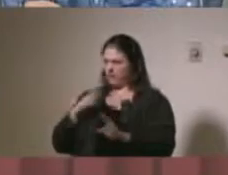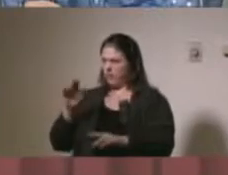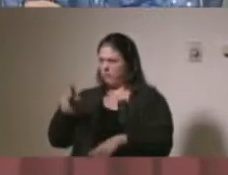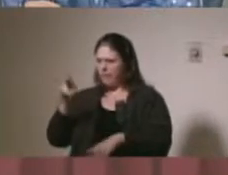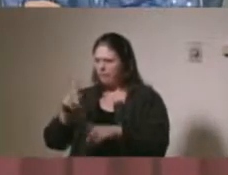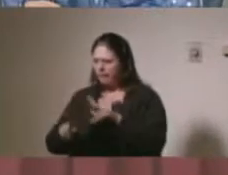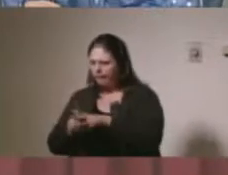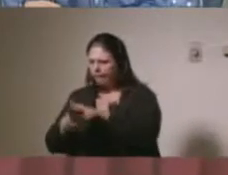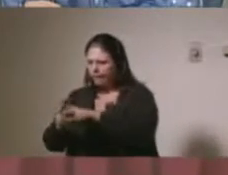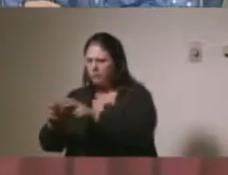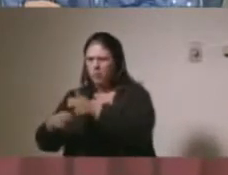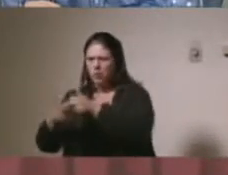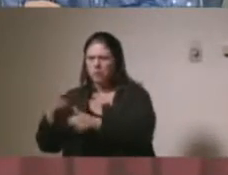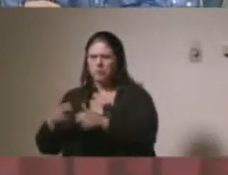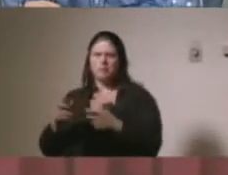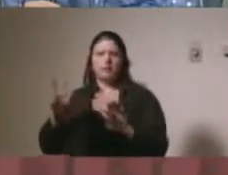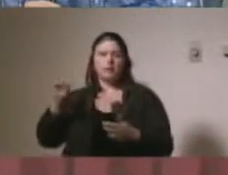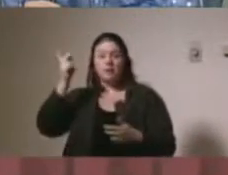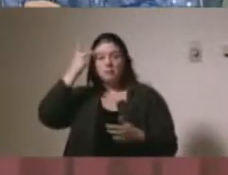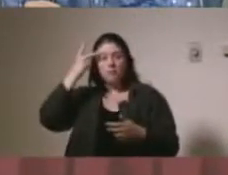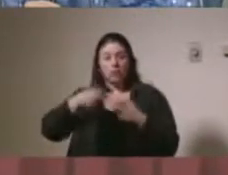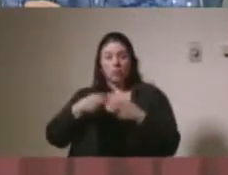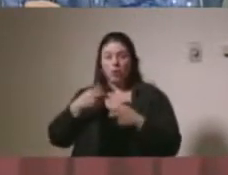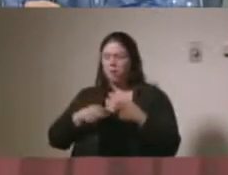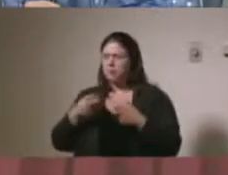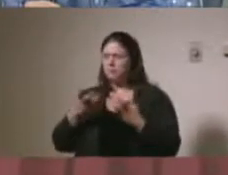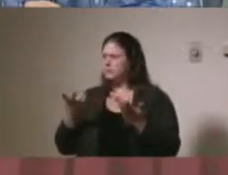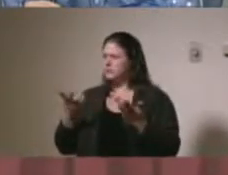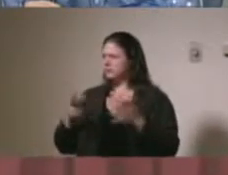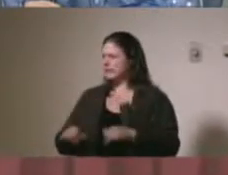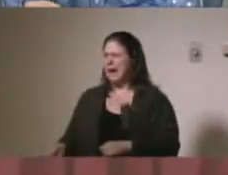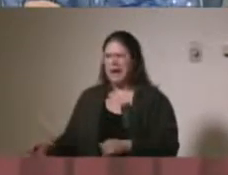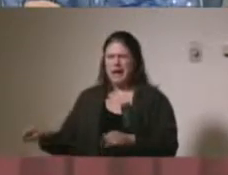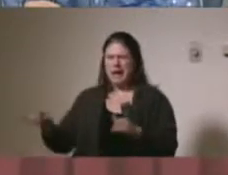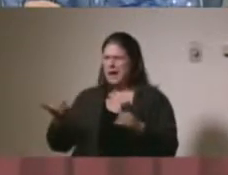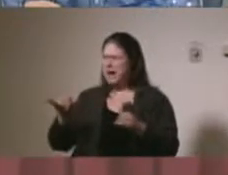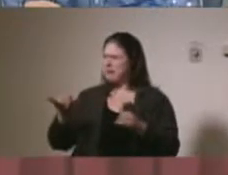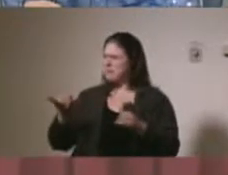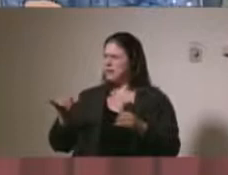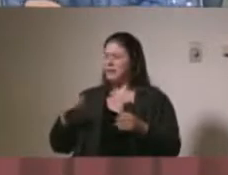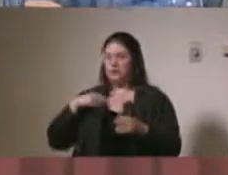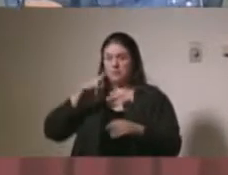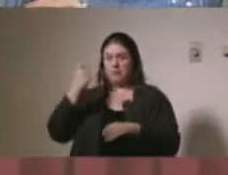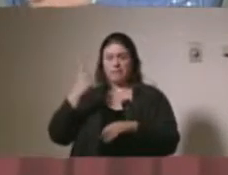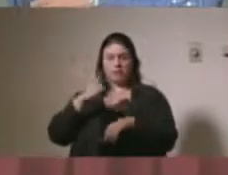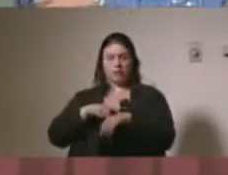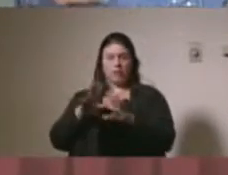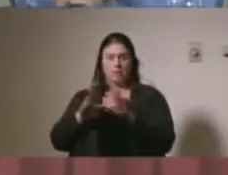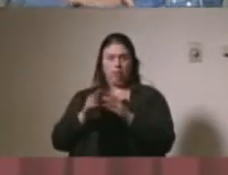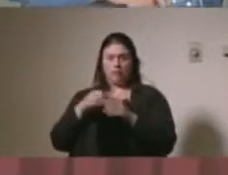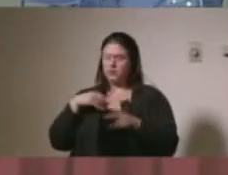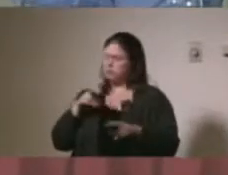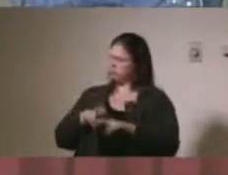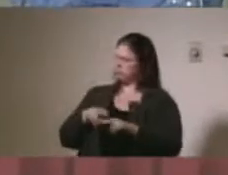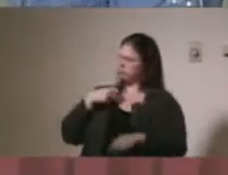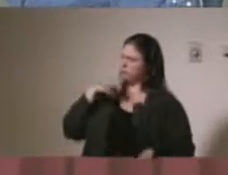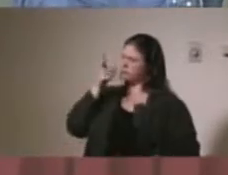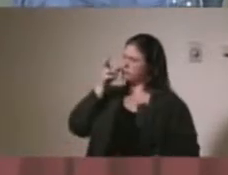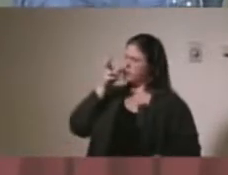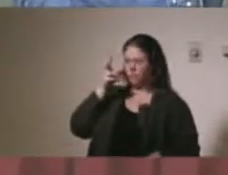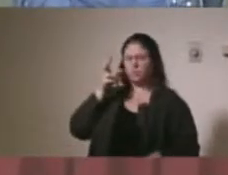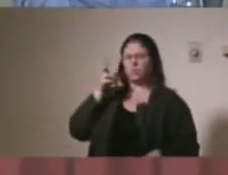the political problems. I think. This being my first conference, my eyes are opened. It's an